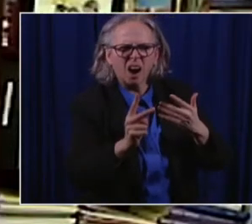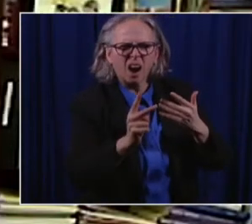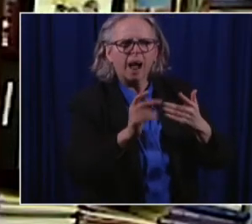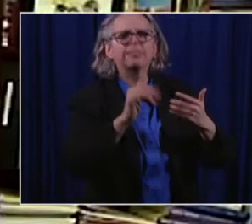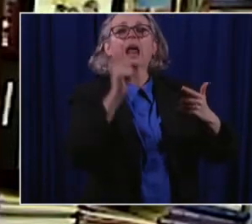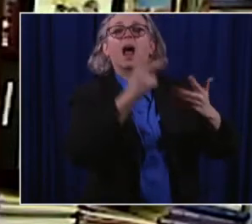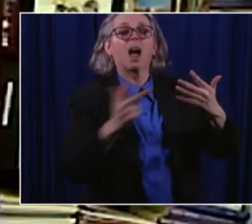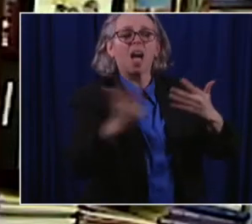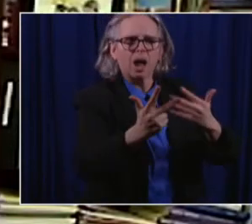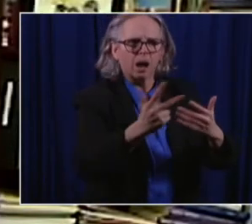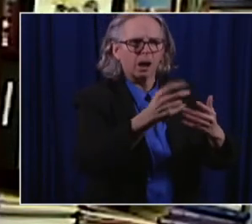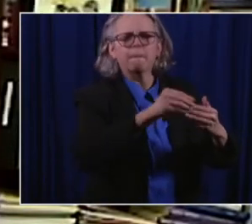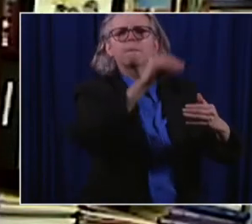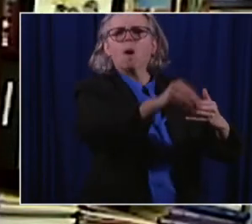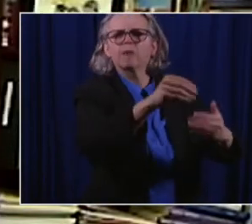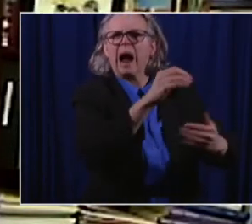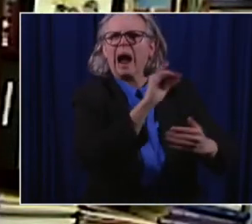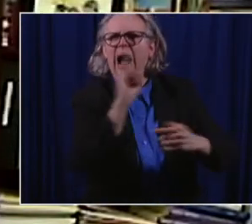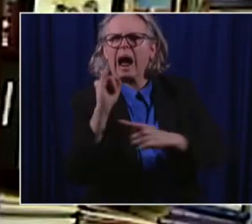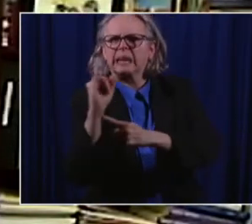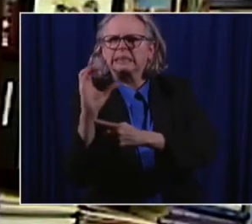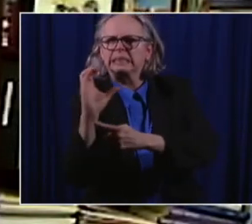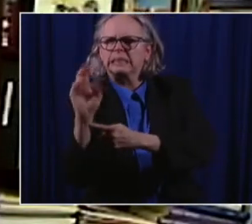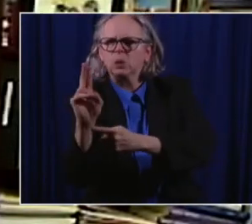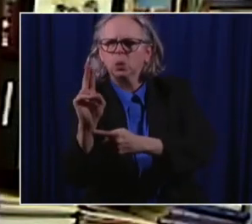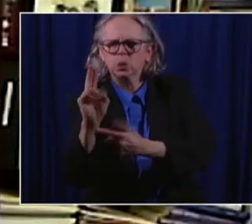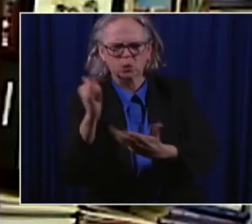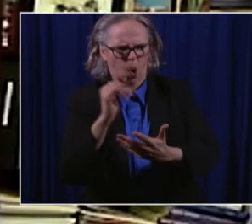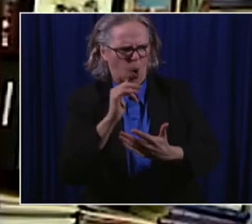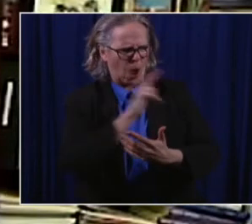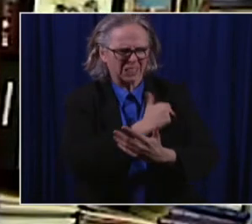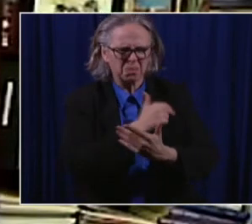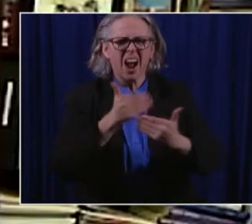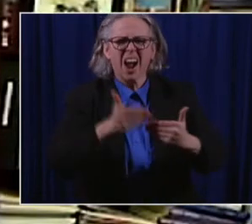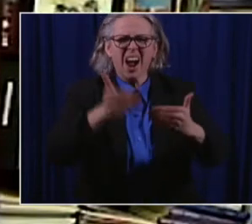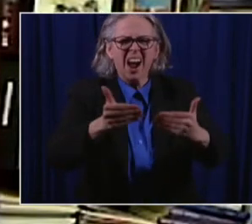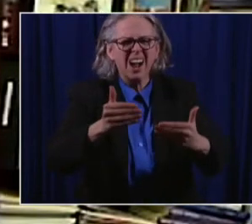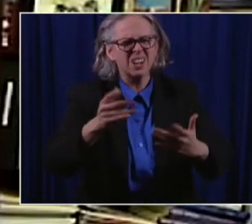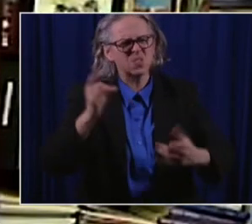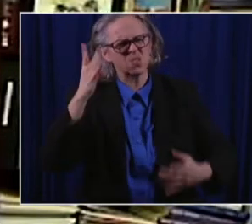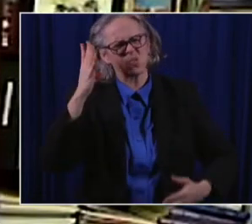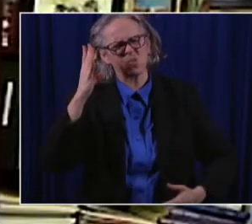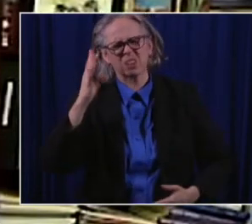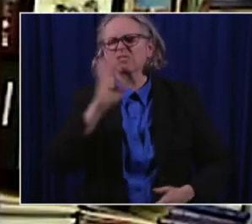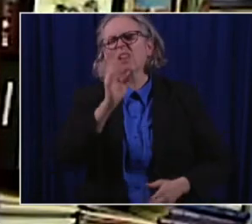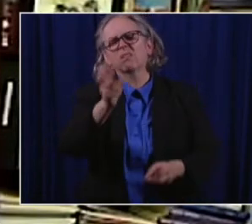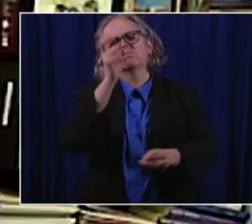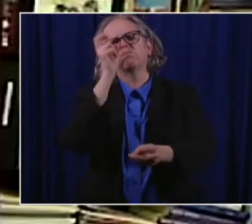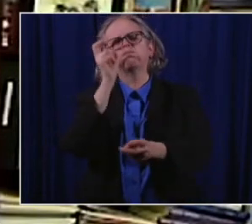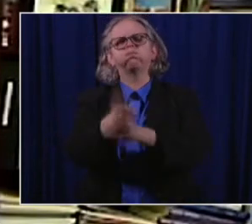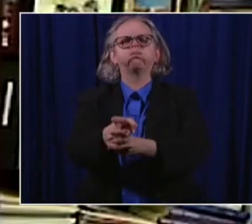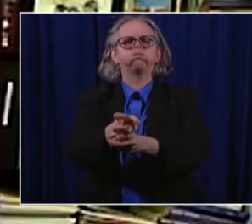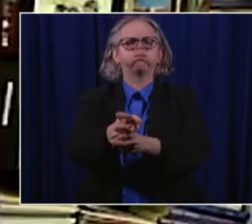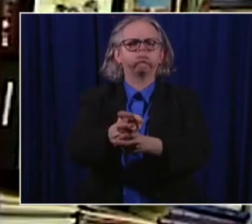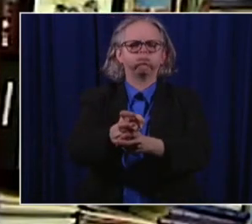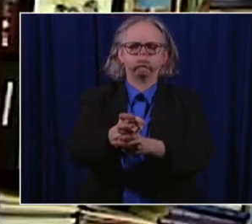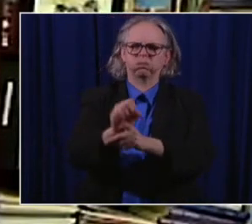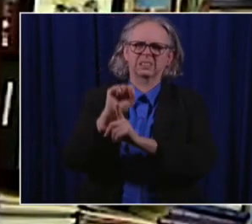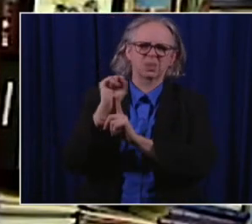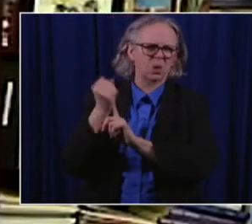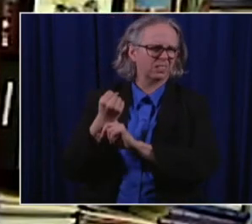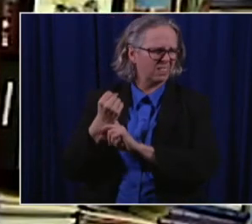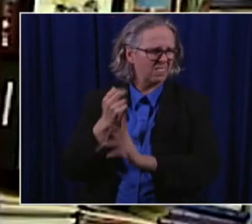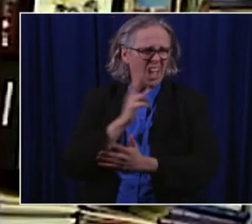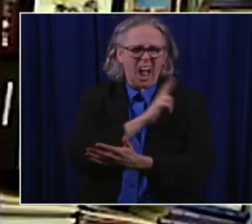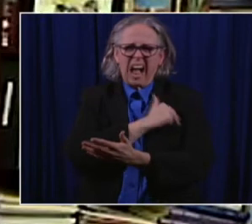end. This is not even the end of the beginning. We are in a really difficult spot here when hospitals are already at their